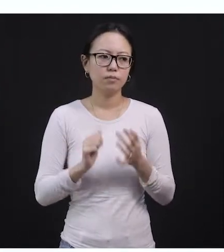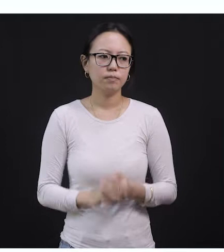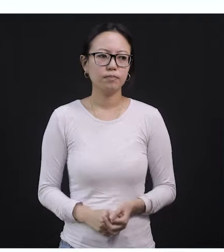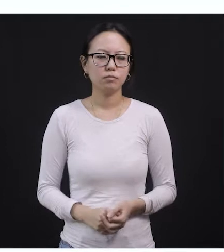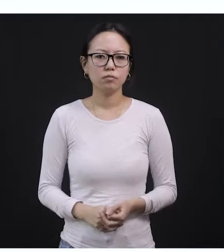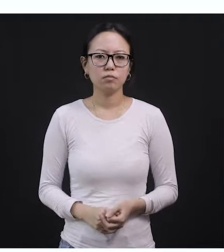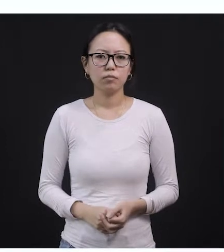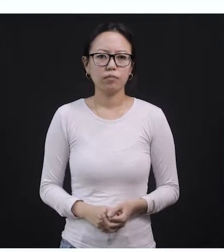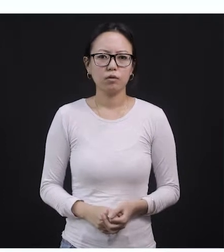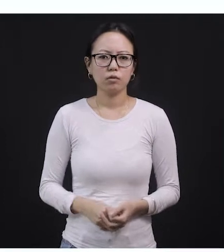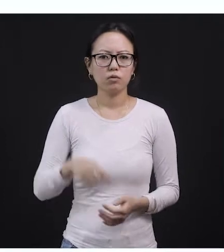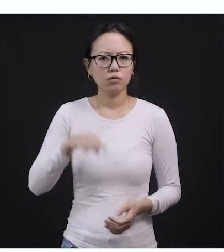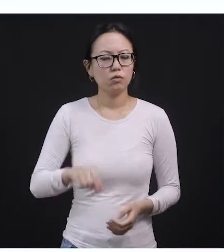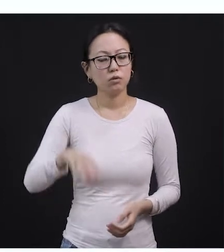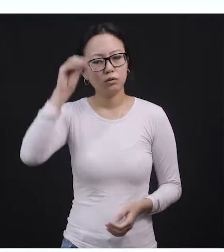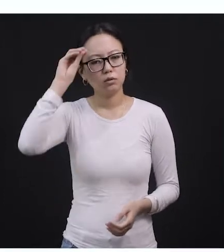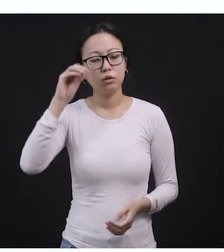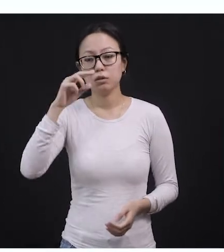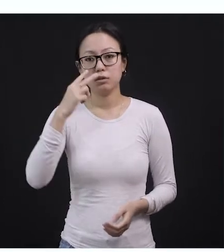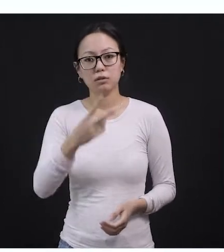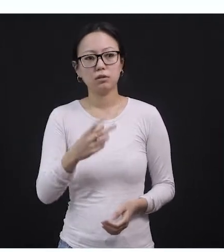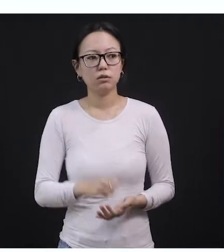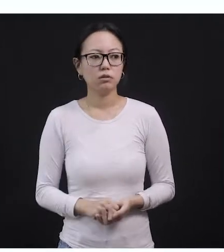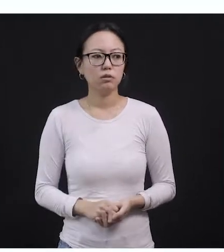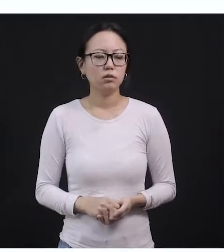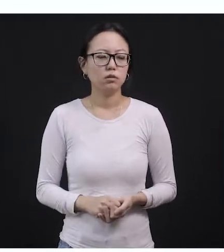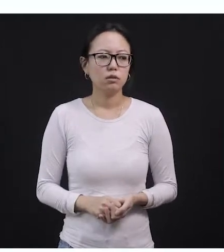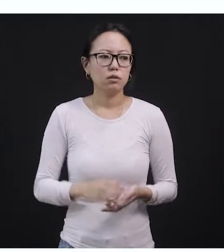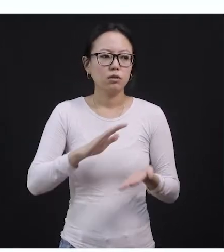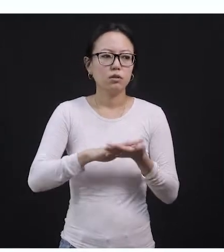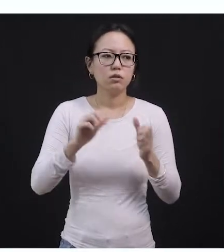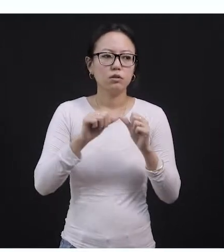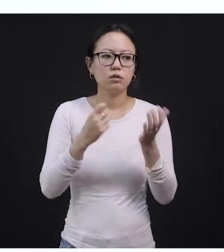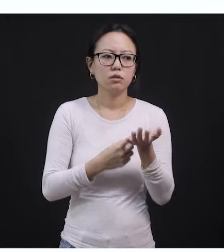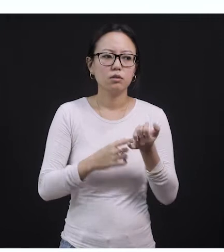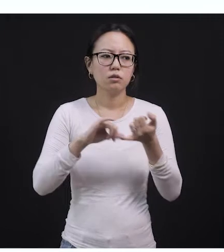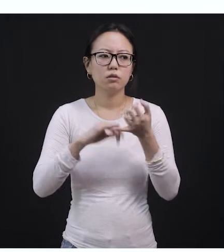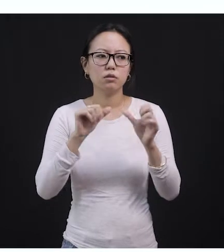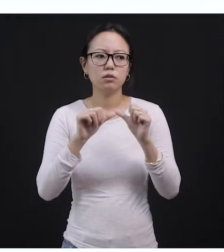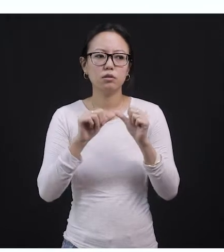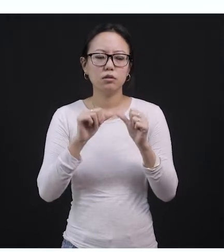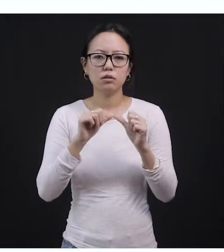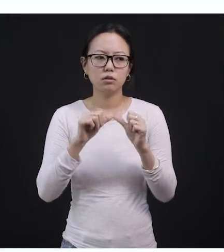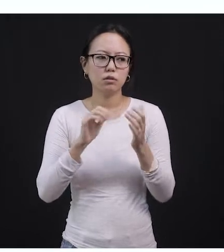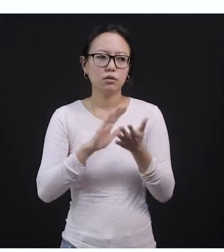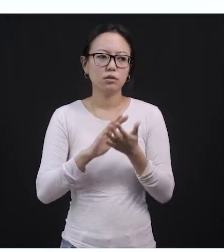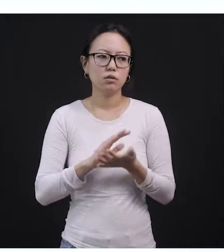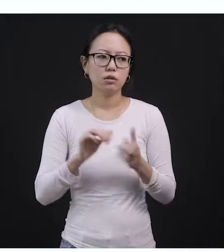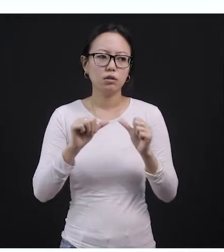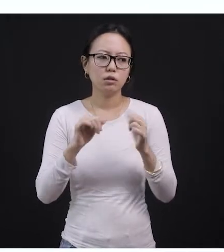accession, Harsha's military campaign, Harsha, a great patron and scholar of